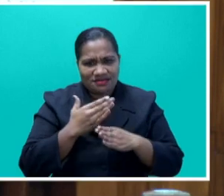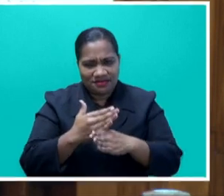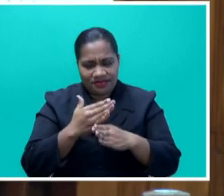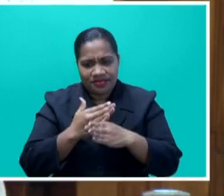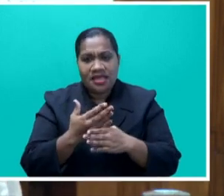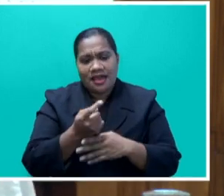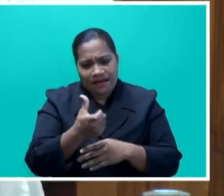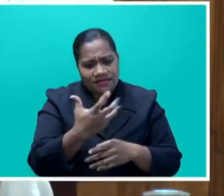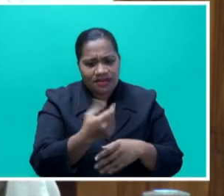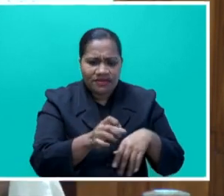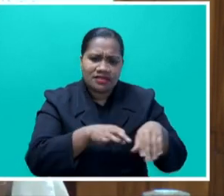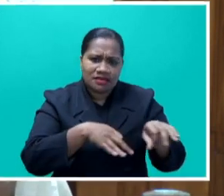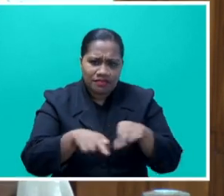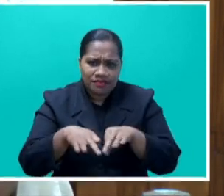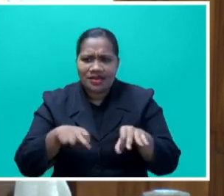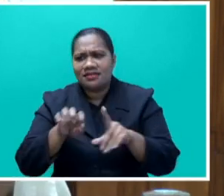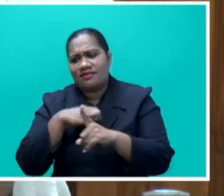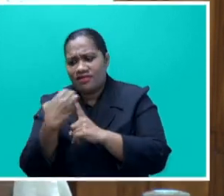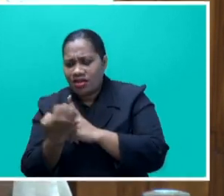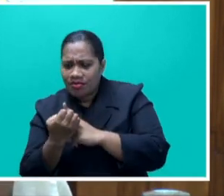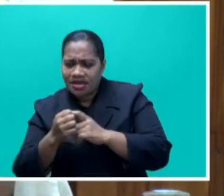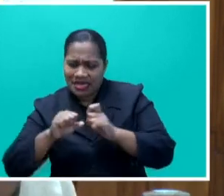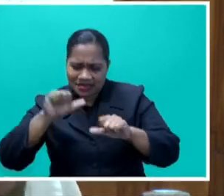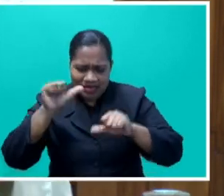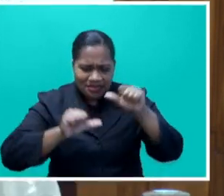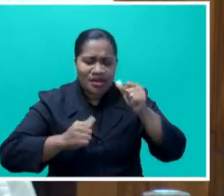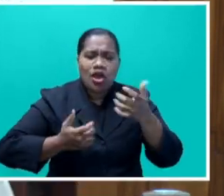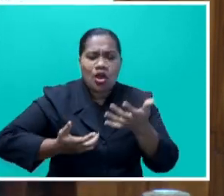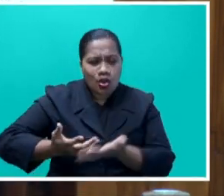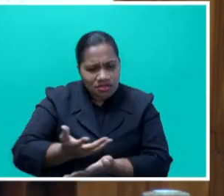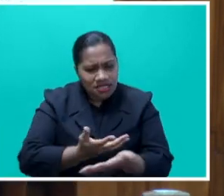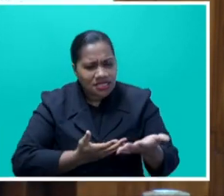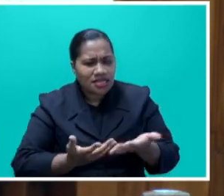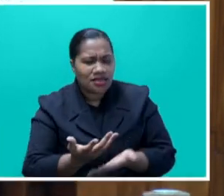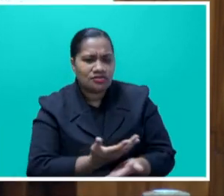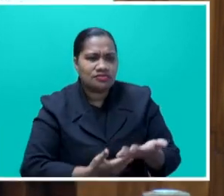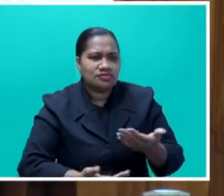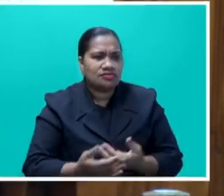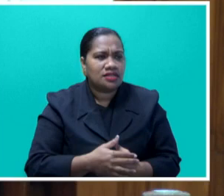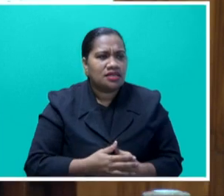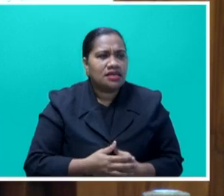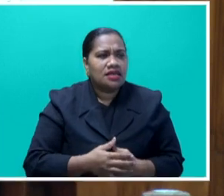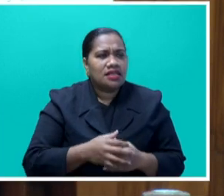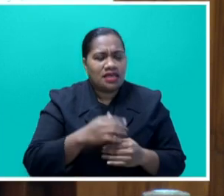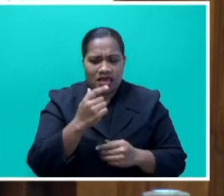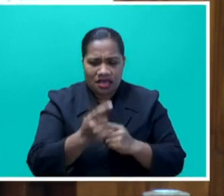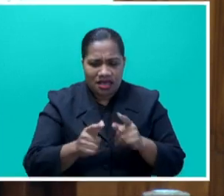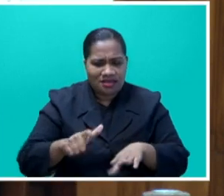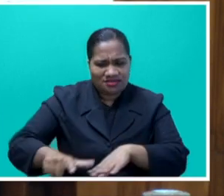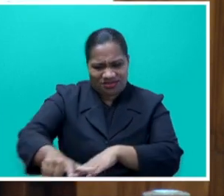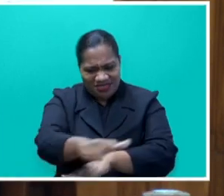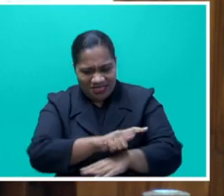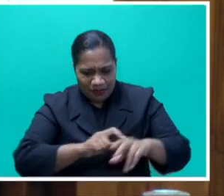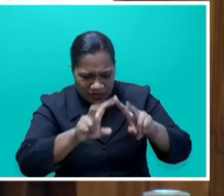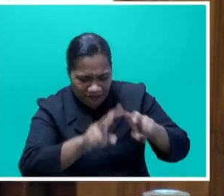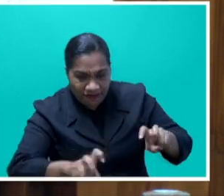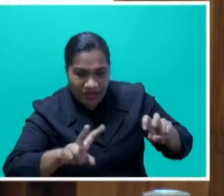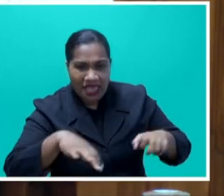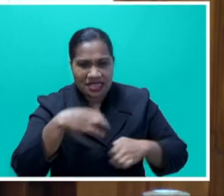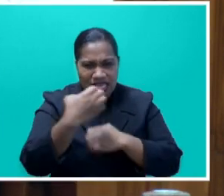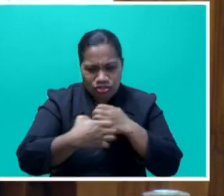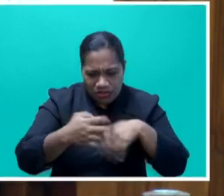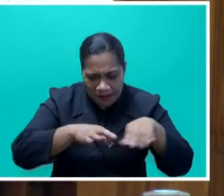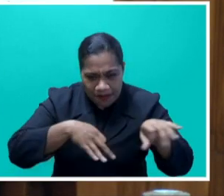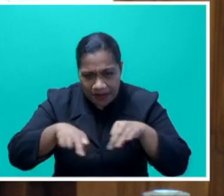plans, environment impact assessment, consultations, geotech surveys, and engineering plans. These settlements